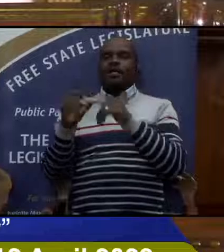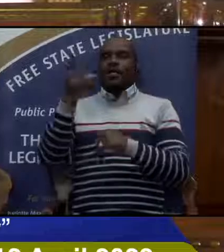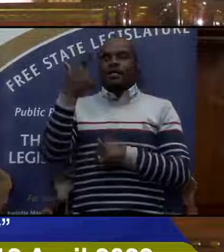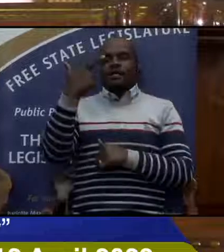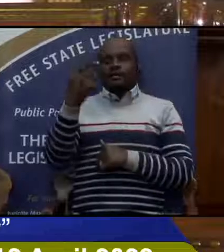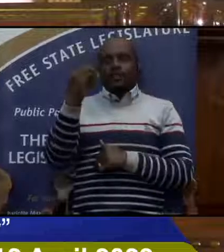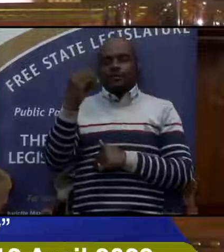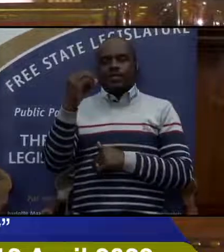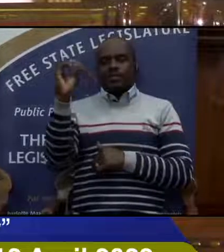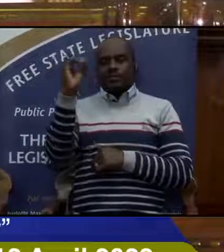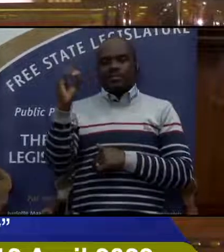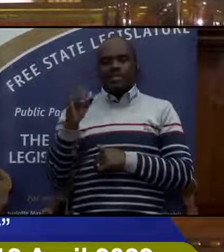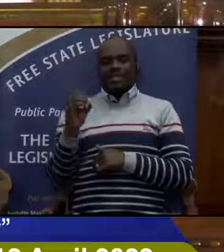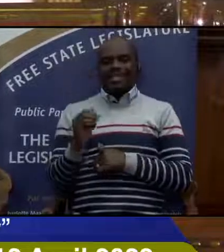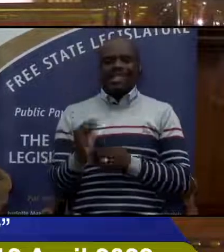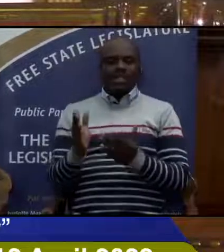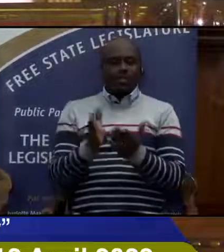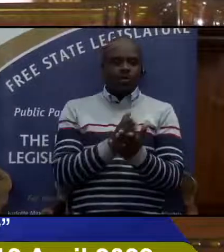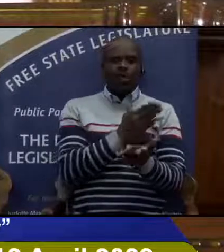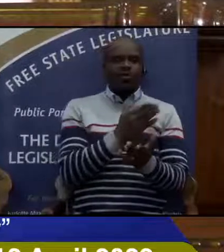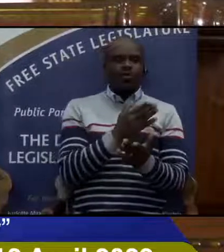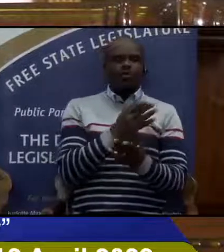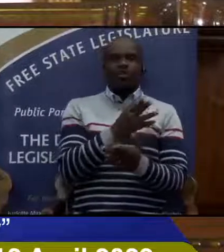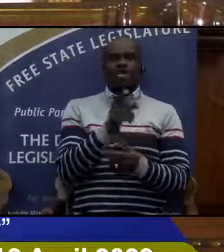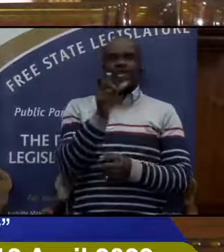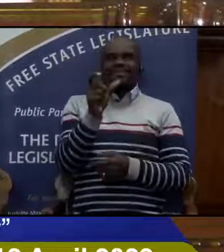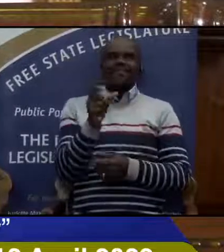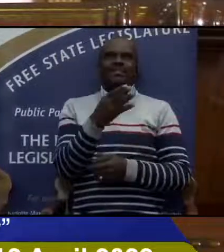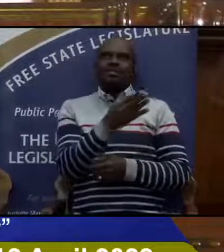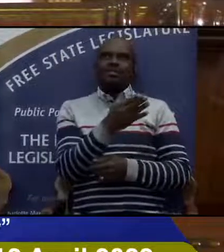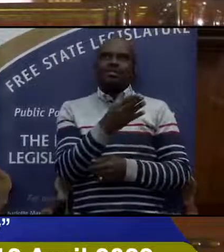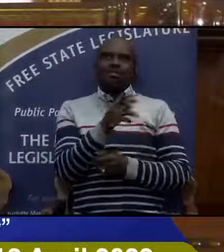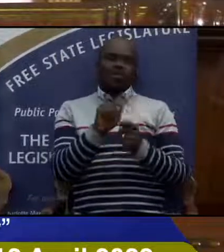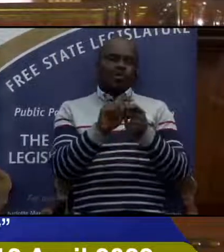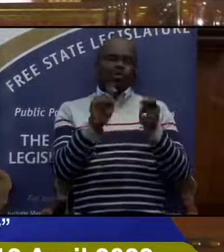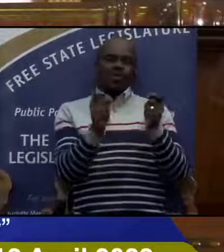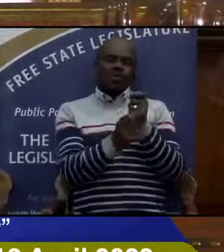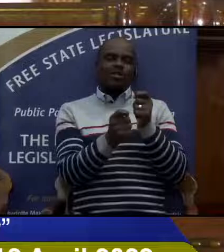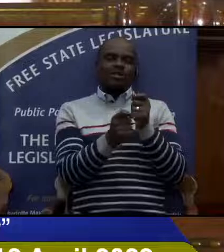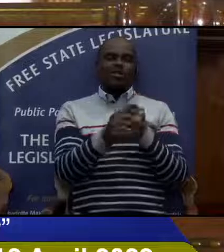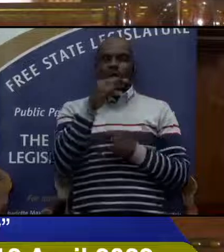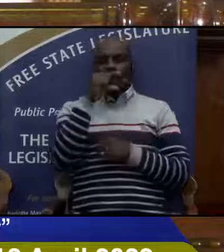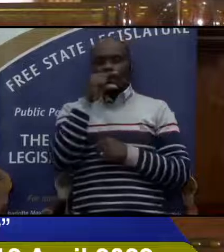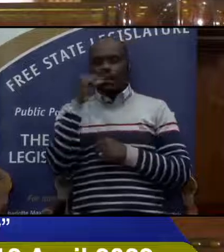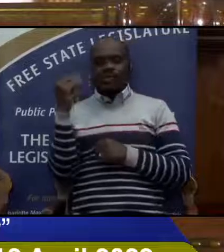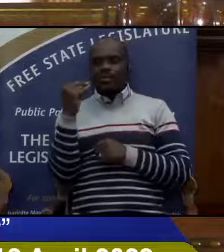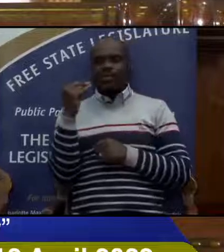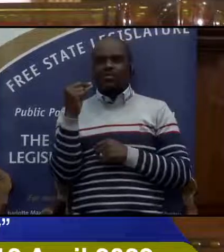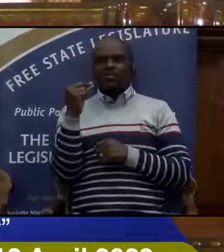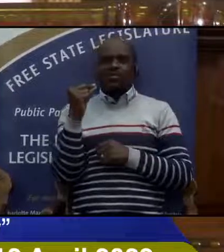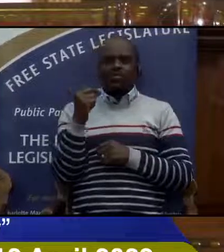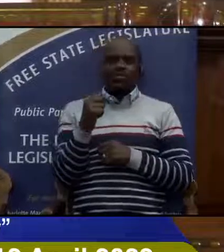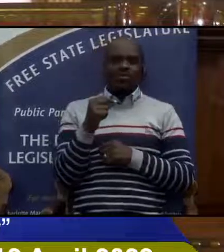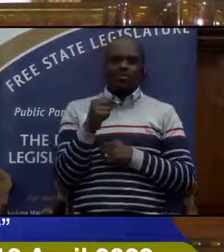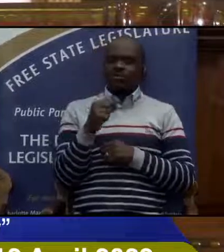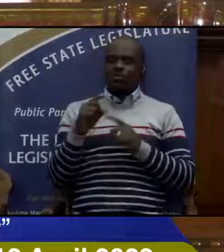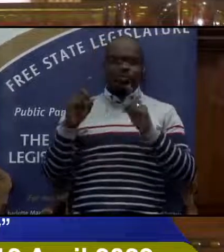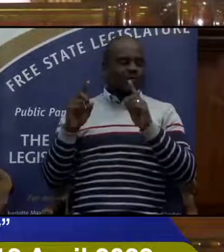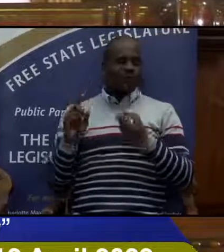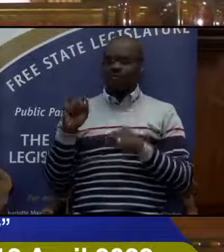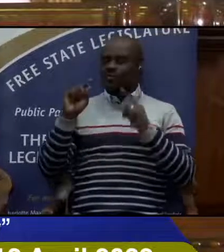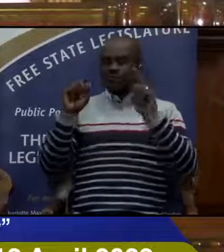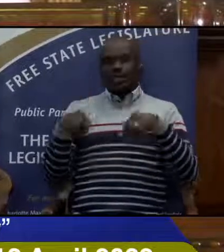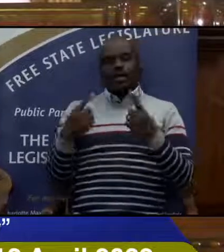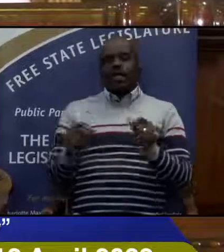statues and changing names will not put food on the tables of those people. Those are nice things